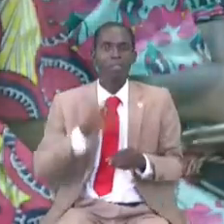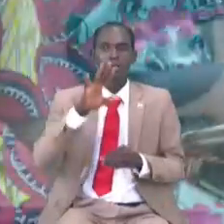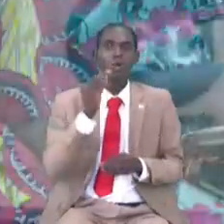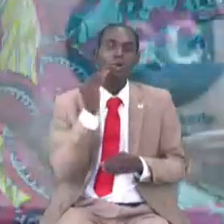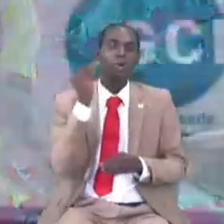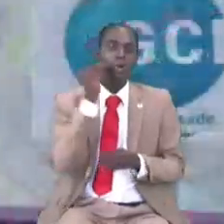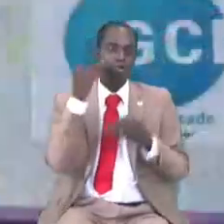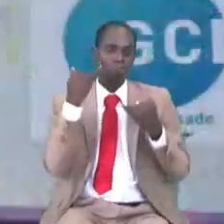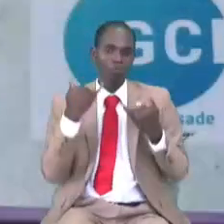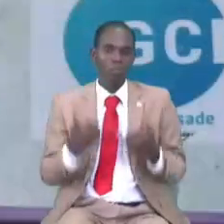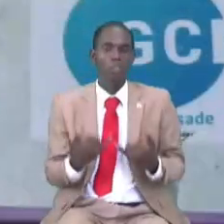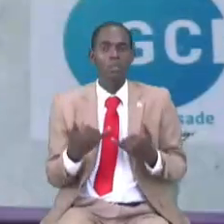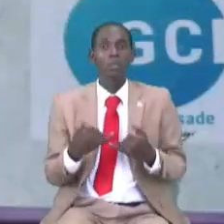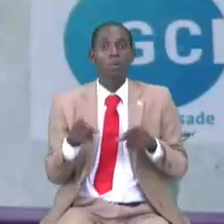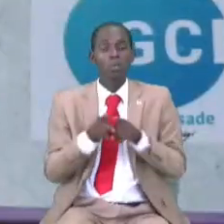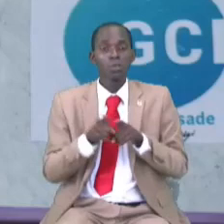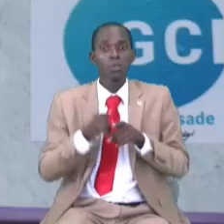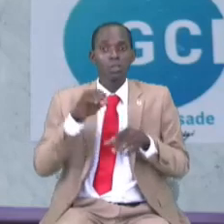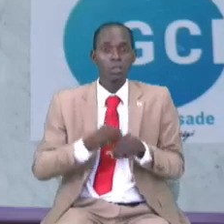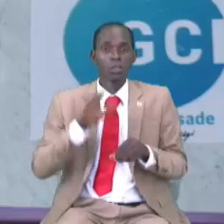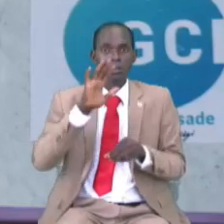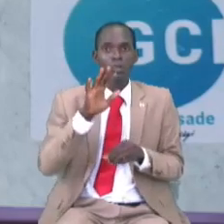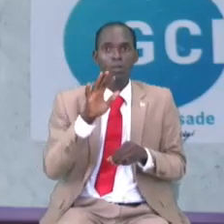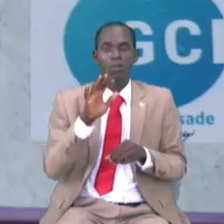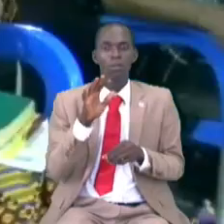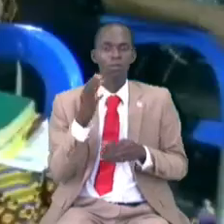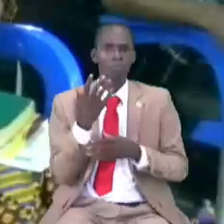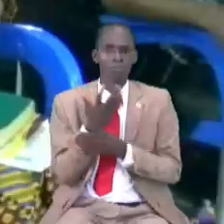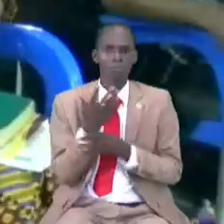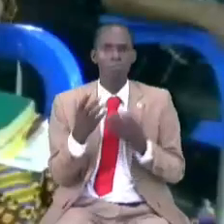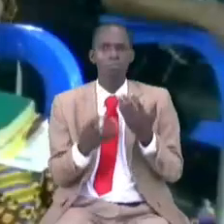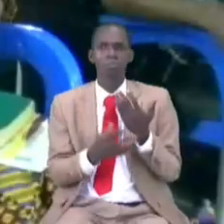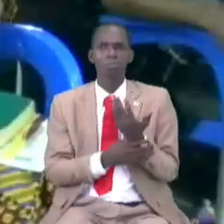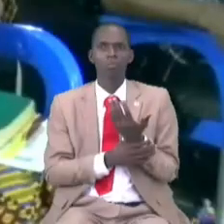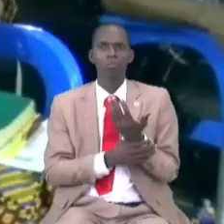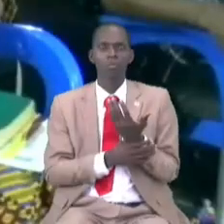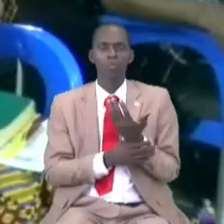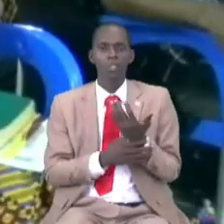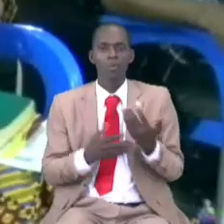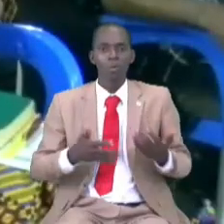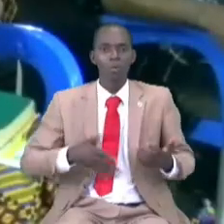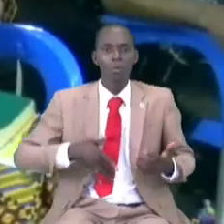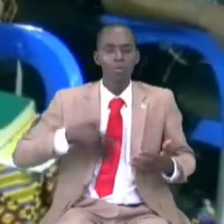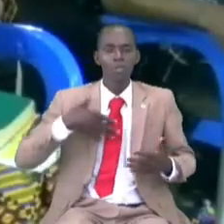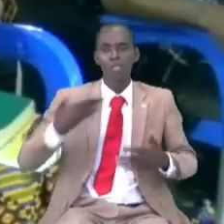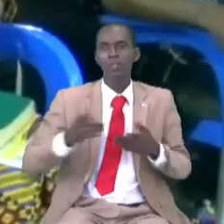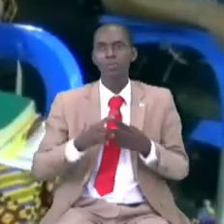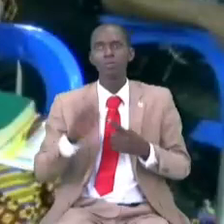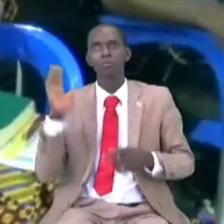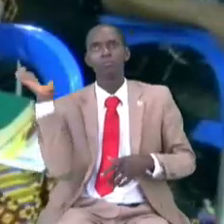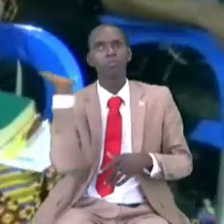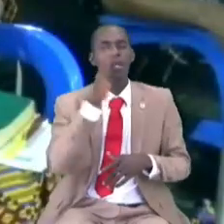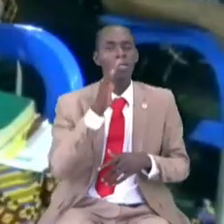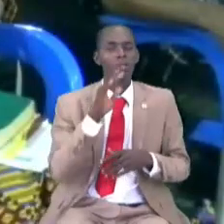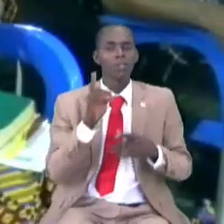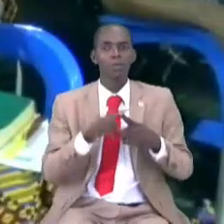softened to slap, to fight. The peace of God has taken over. We cannot do that again. And to